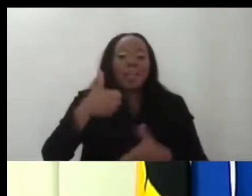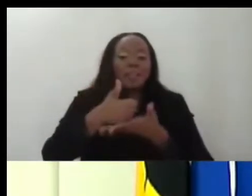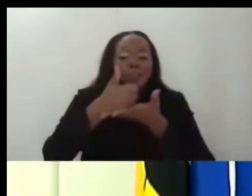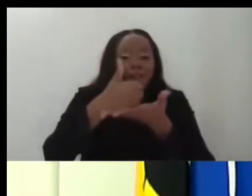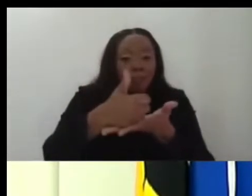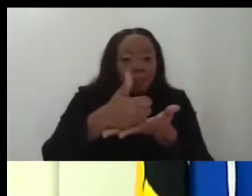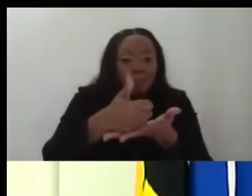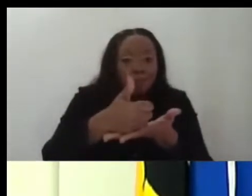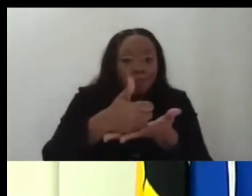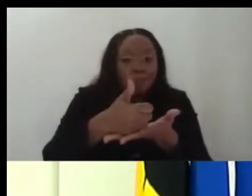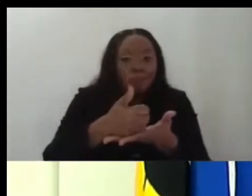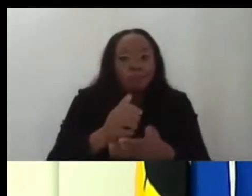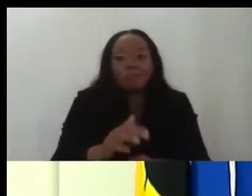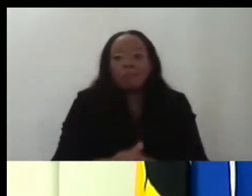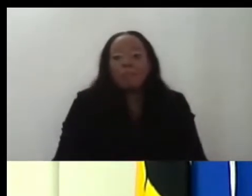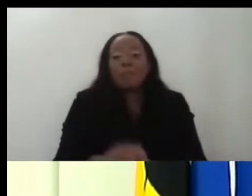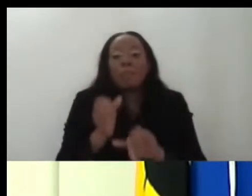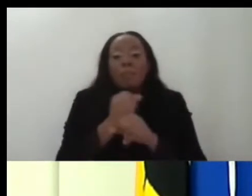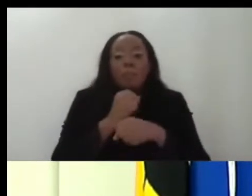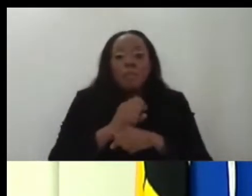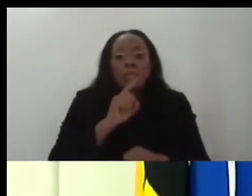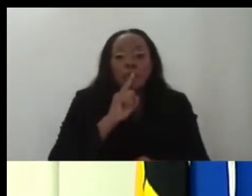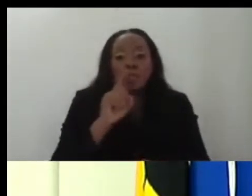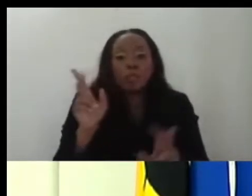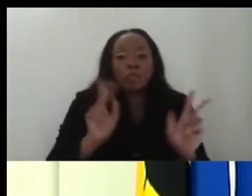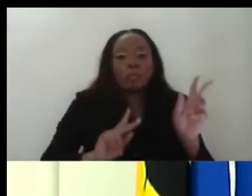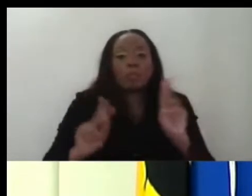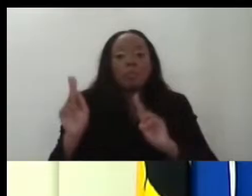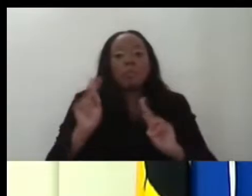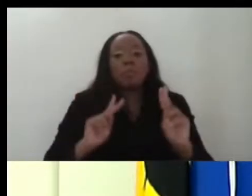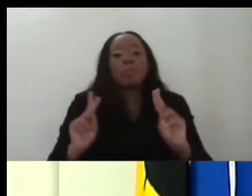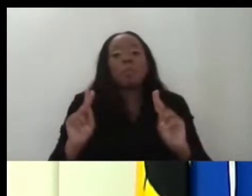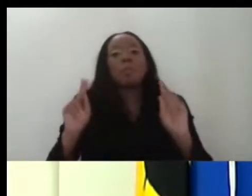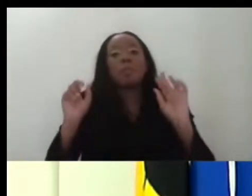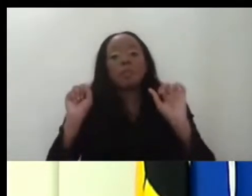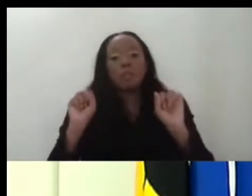to cover them and ensure that they can get back on their feet.